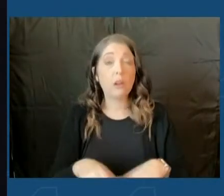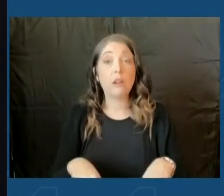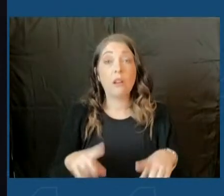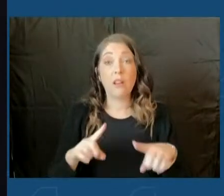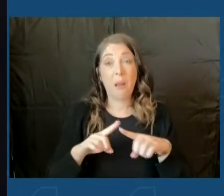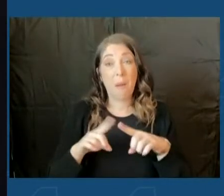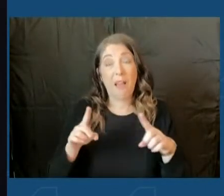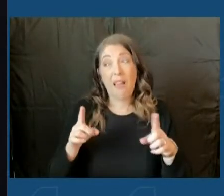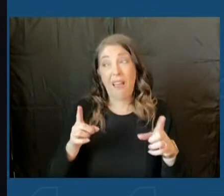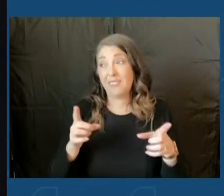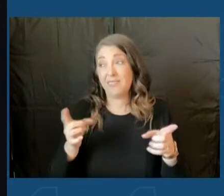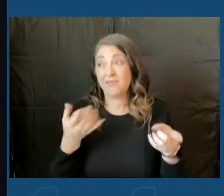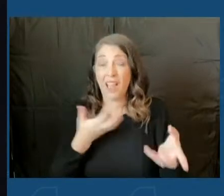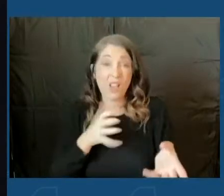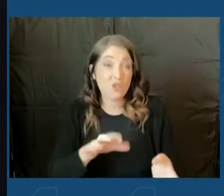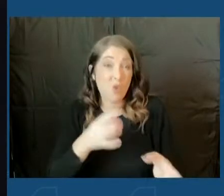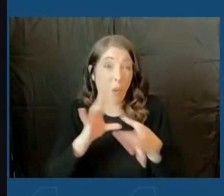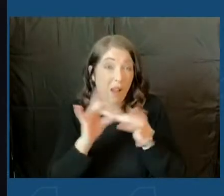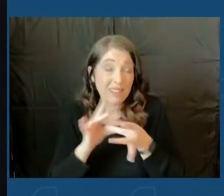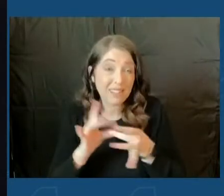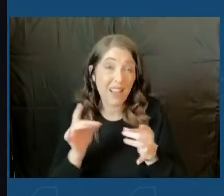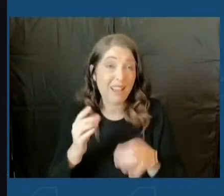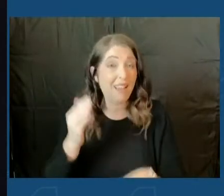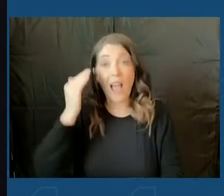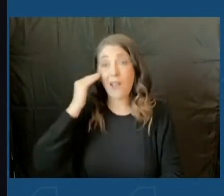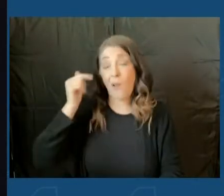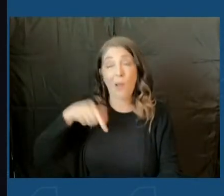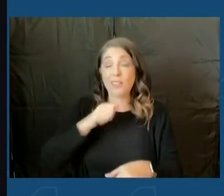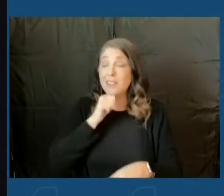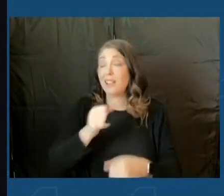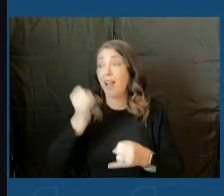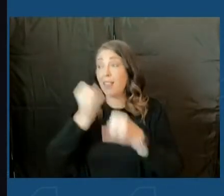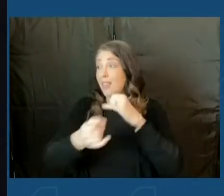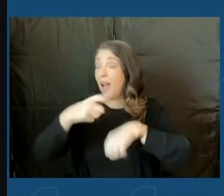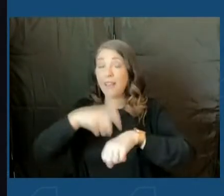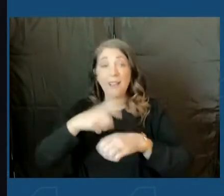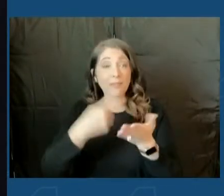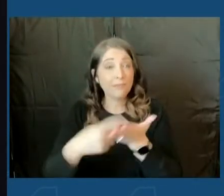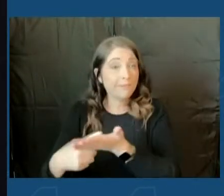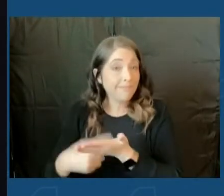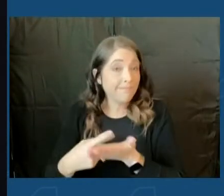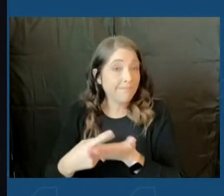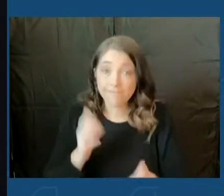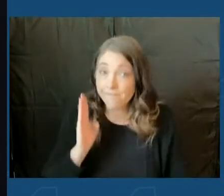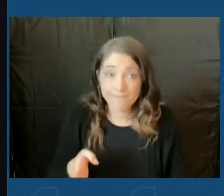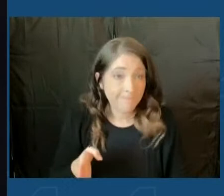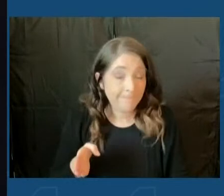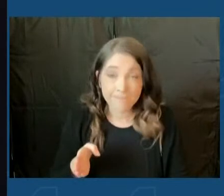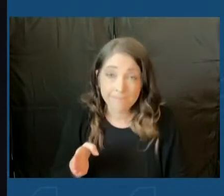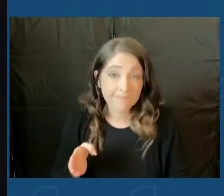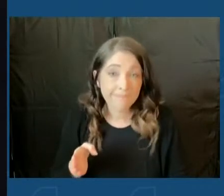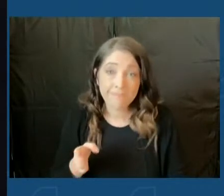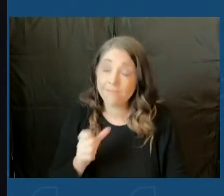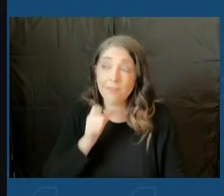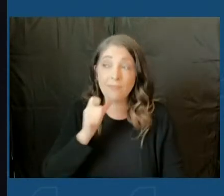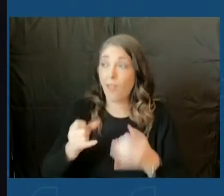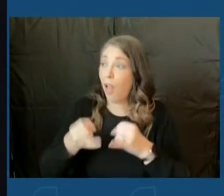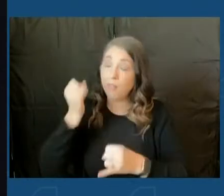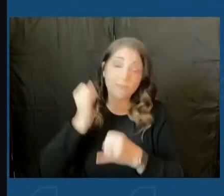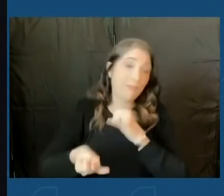it, I know this isn't the last time we're going to talk about it. This isn't the last time we're going to be grieving with